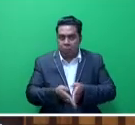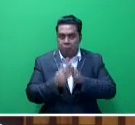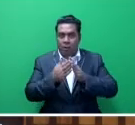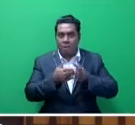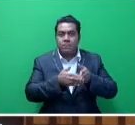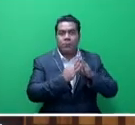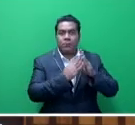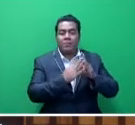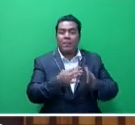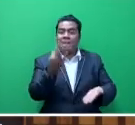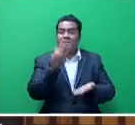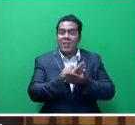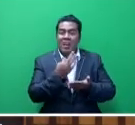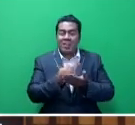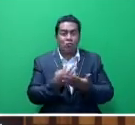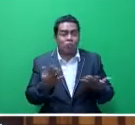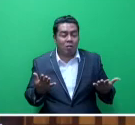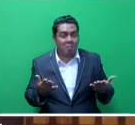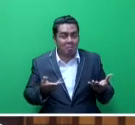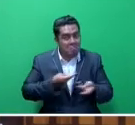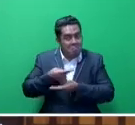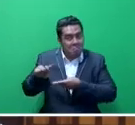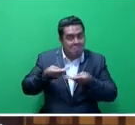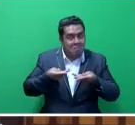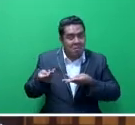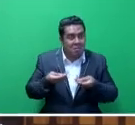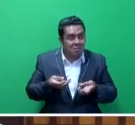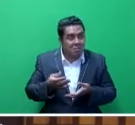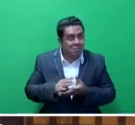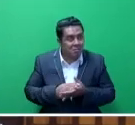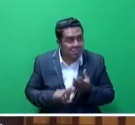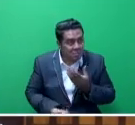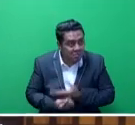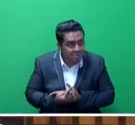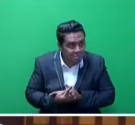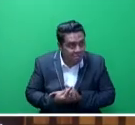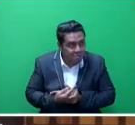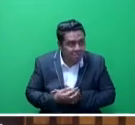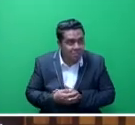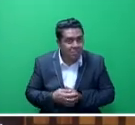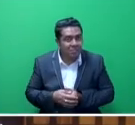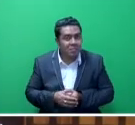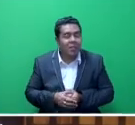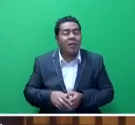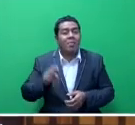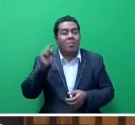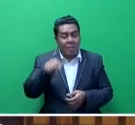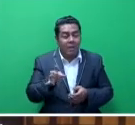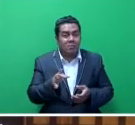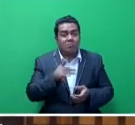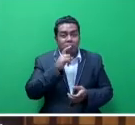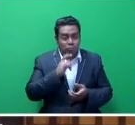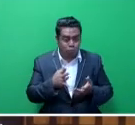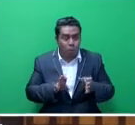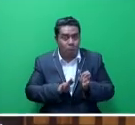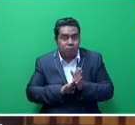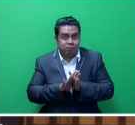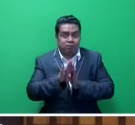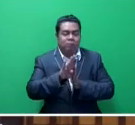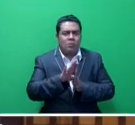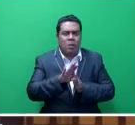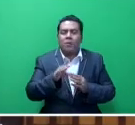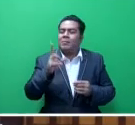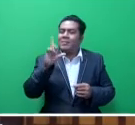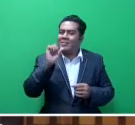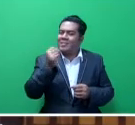Financial markets are reigniting and COVID-driven unemployment is falling. That promise of progress is still a